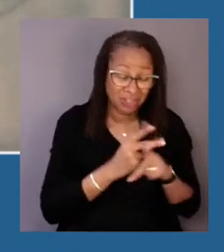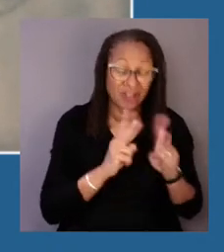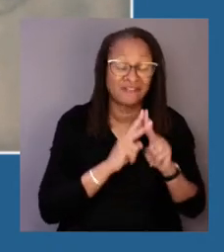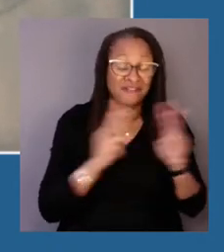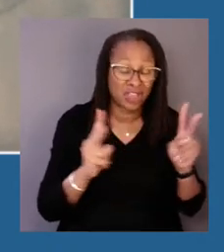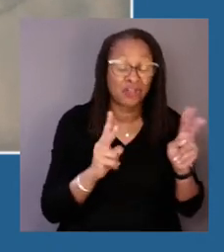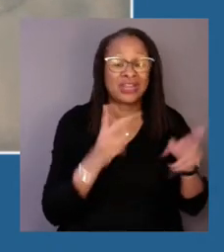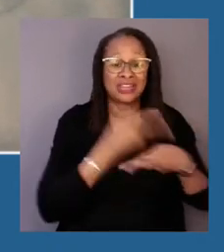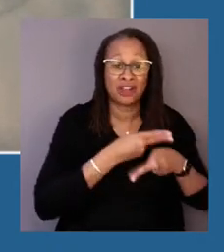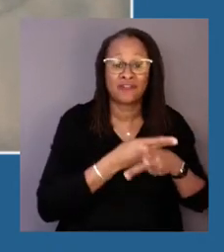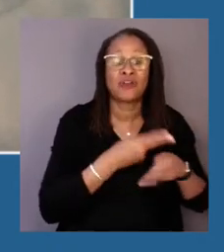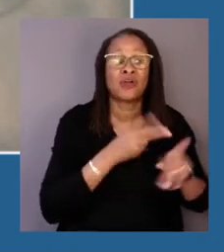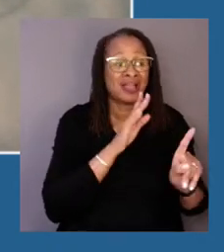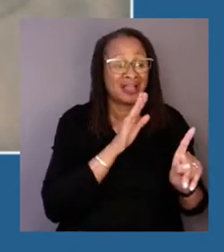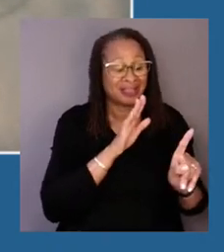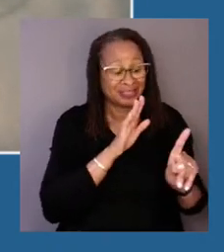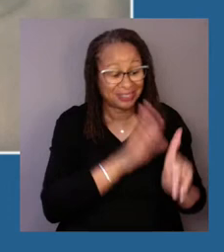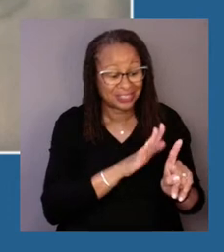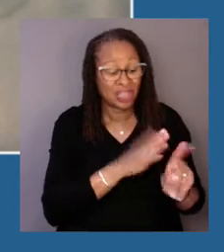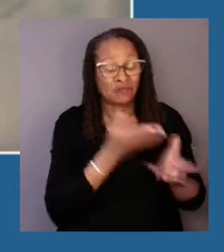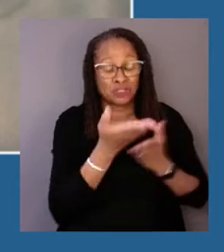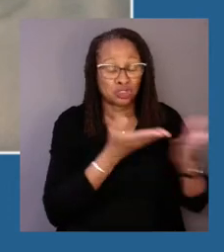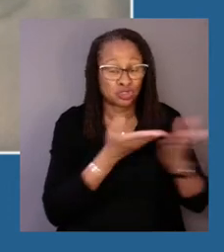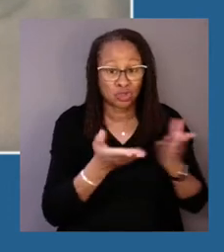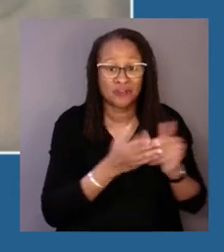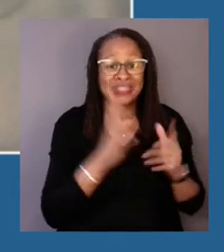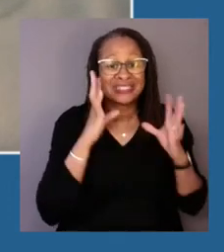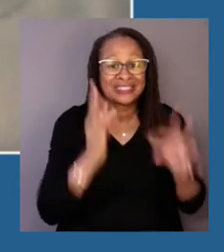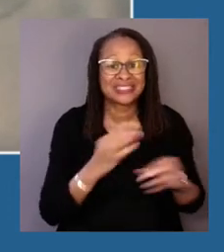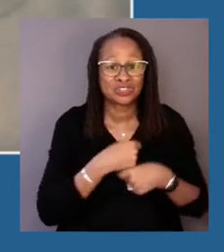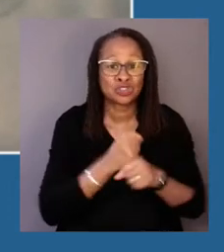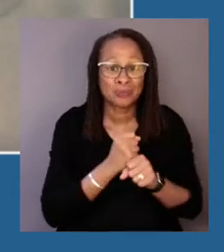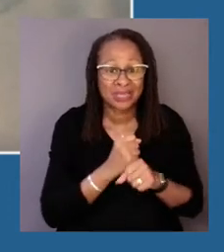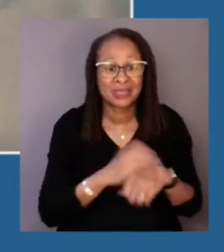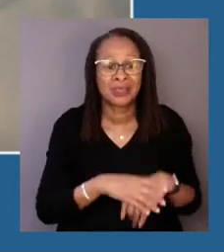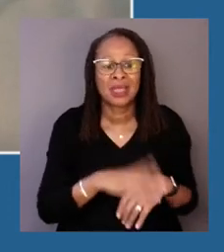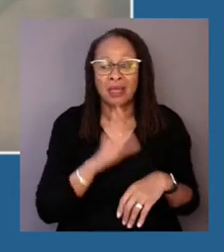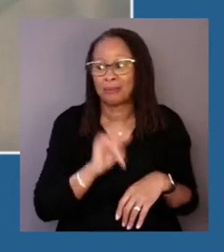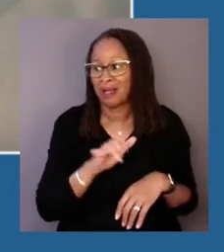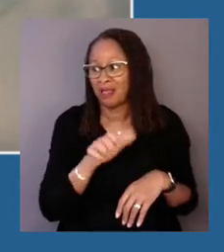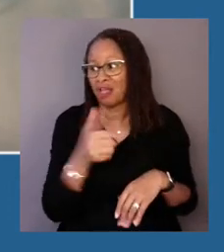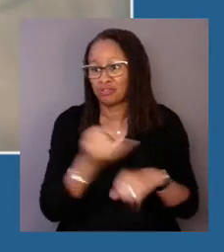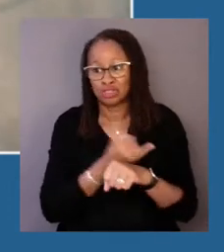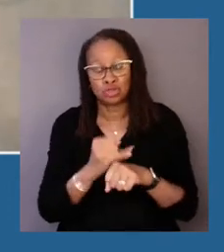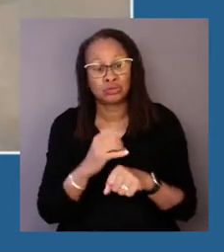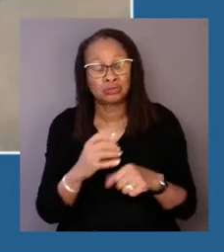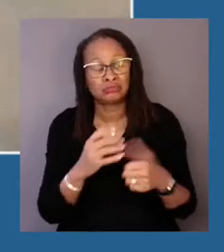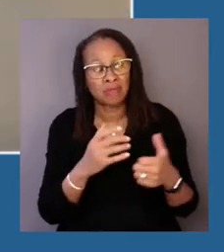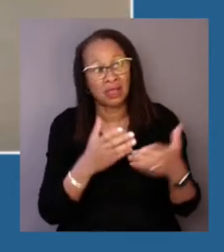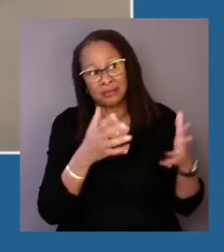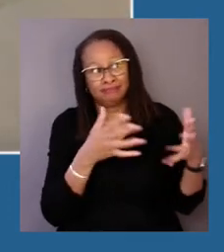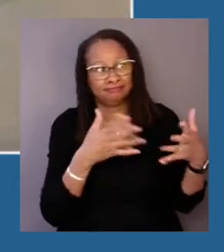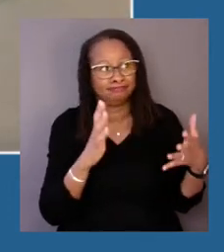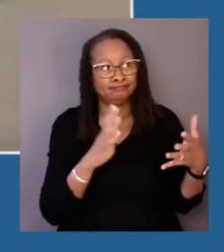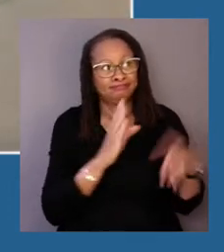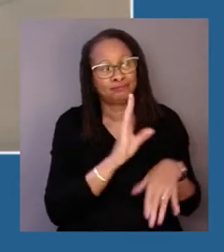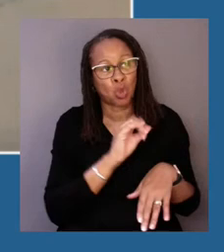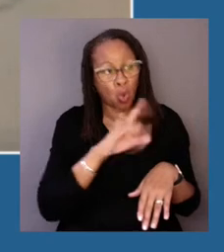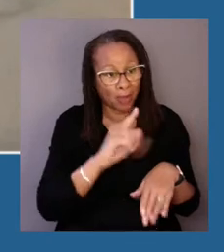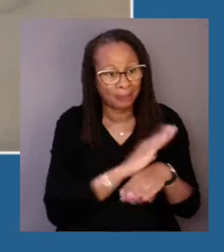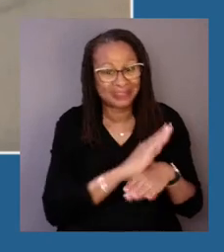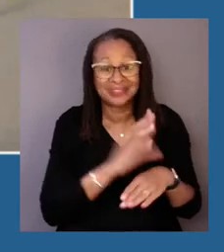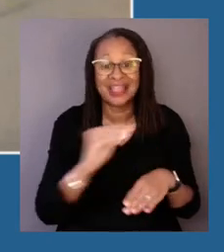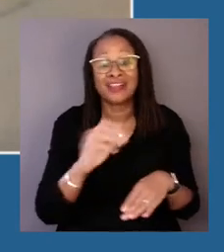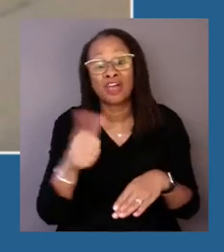decision-making by yeah. the American Petroleum Institute and others, right? Mm-hmm. Yeah. Yeah, I mean, the most recent thing that